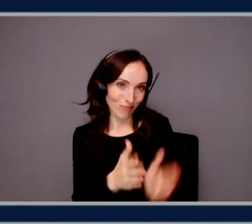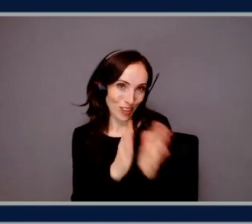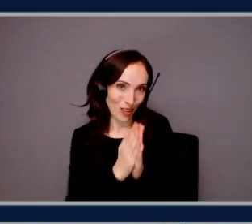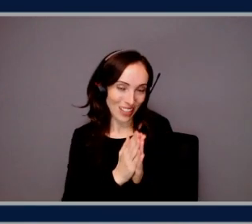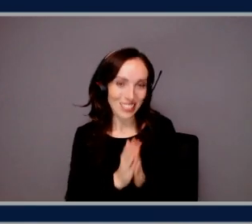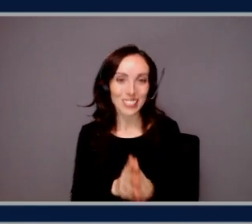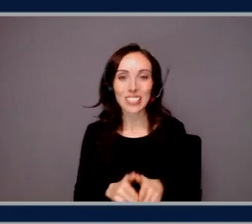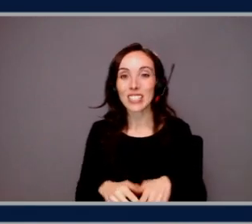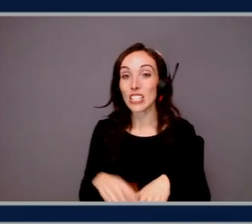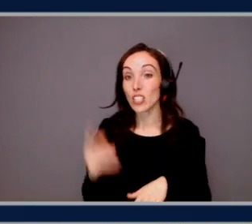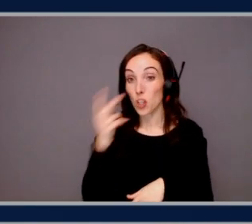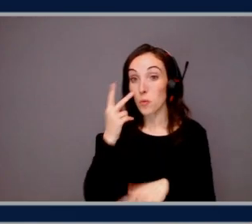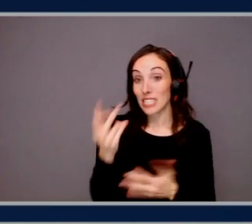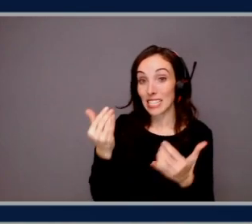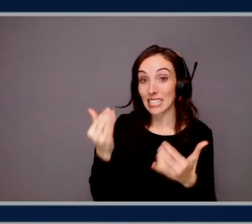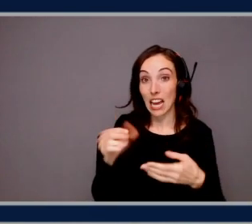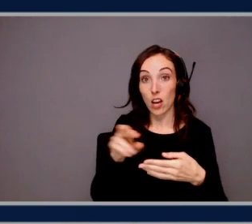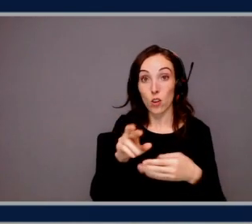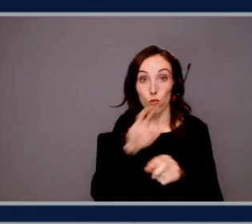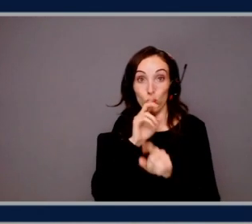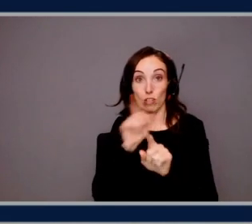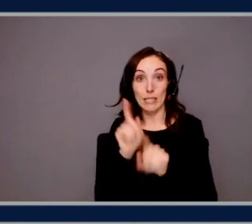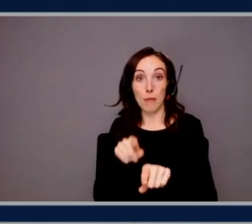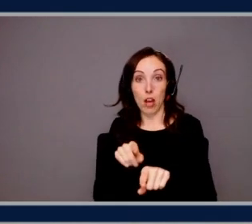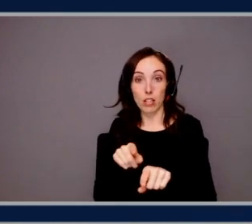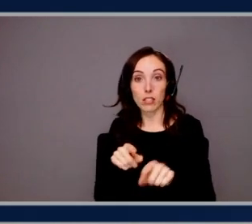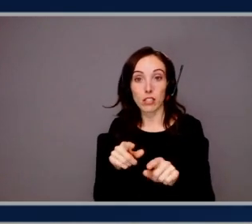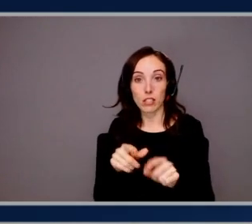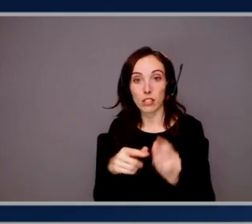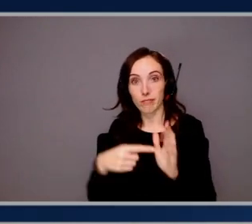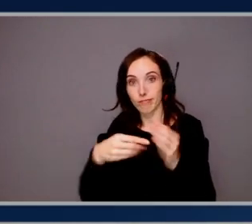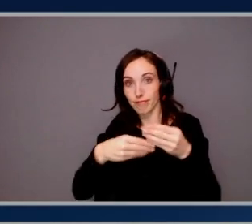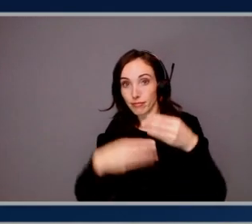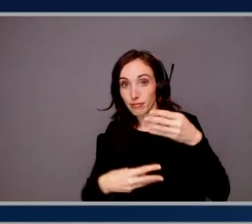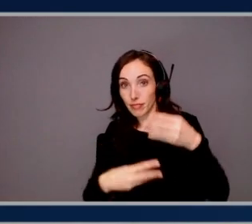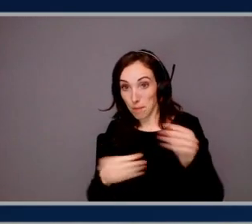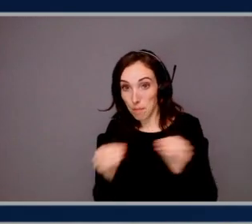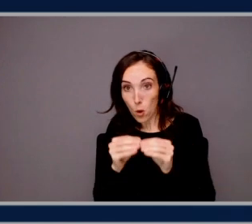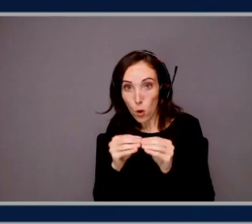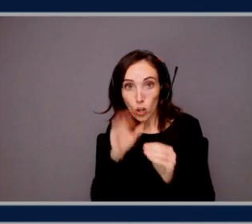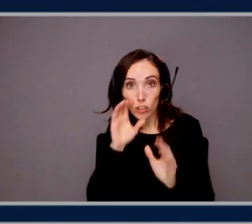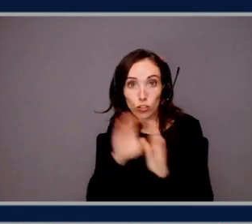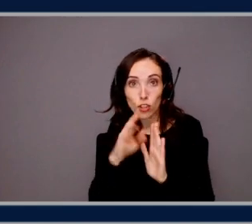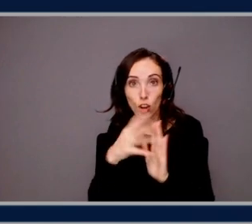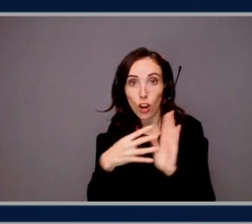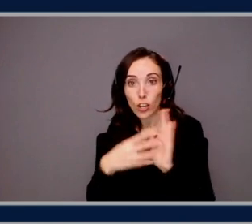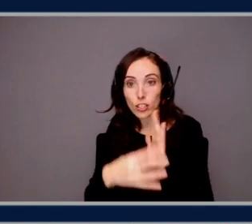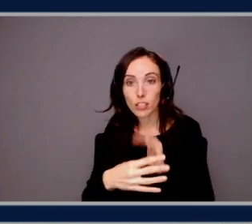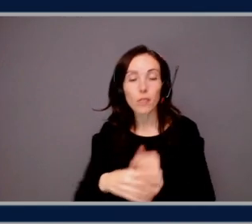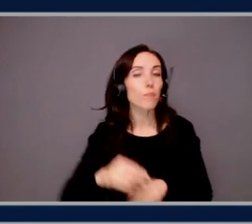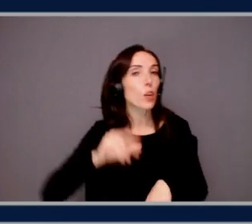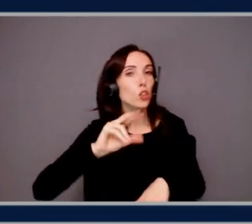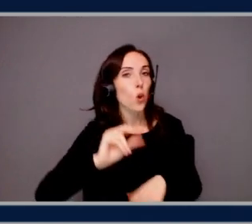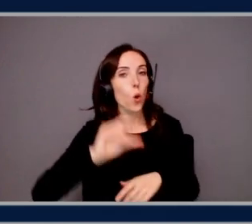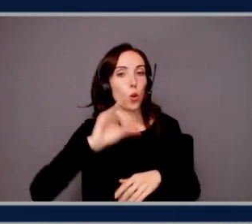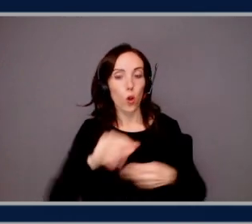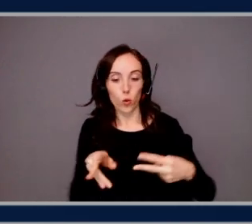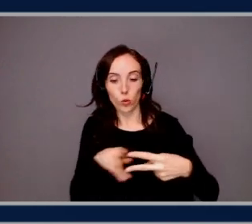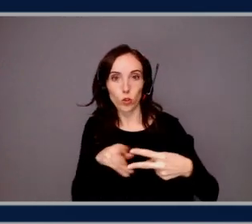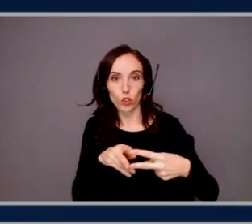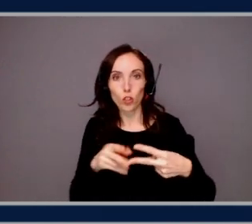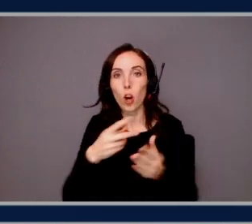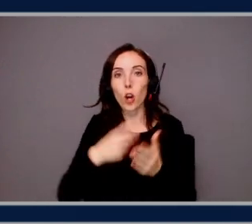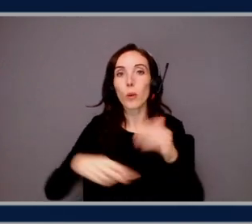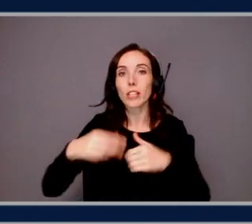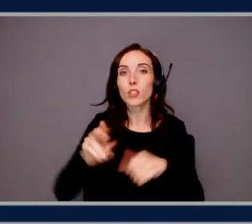looks like it actually it created some additional charts. No, so these are the charts that it is referring to. In Perfect. fact, what